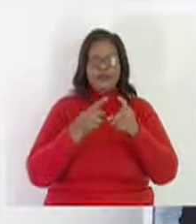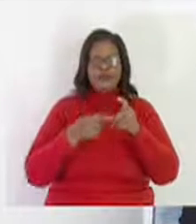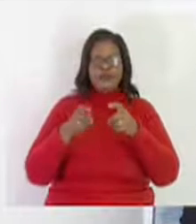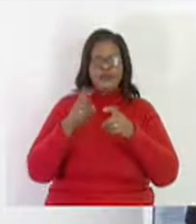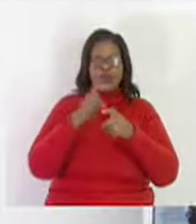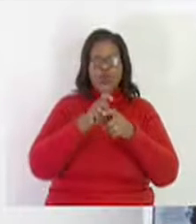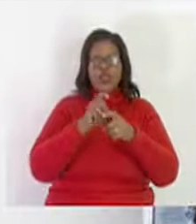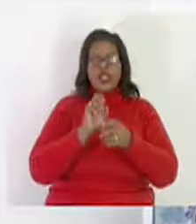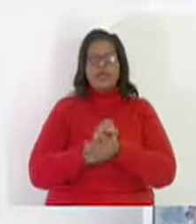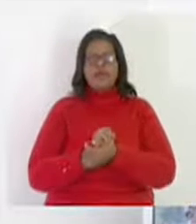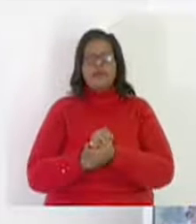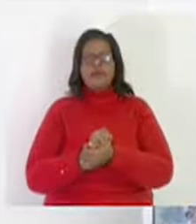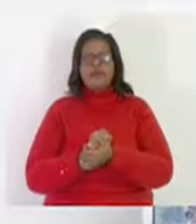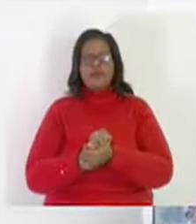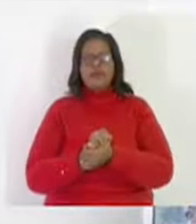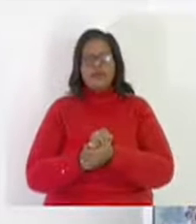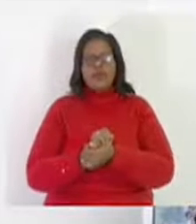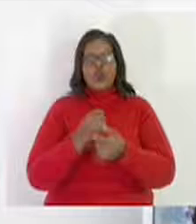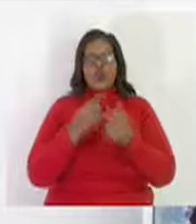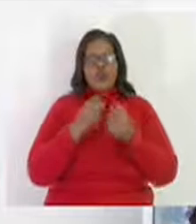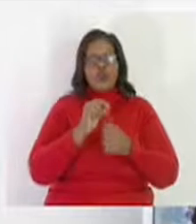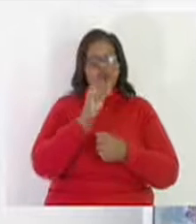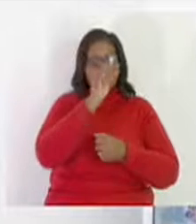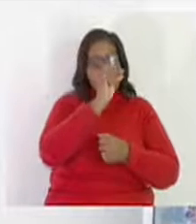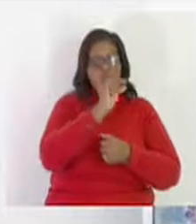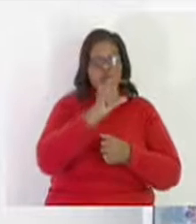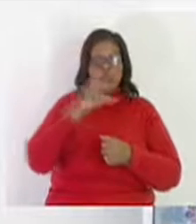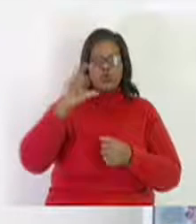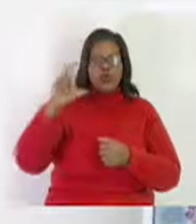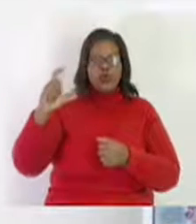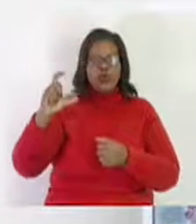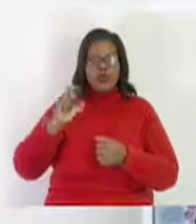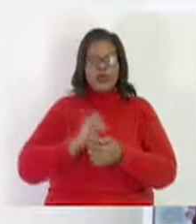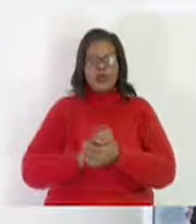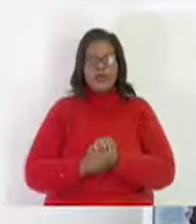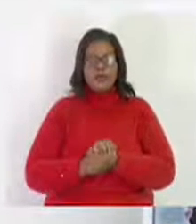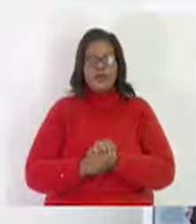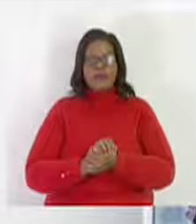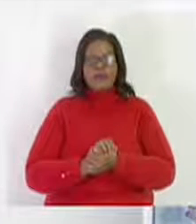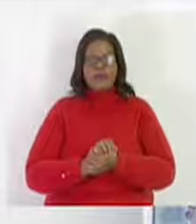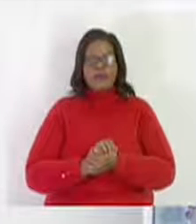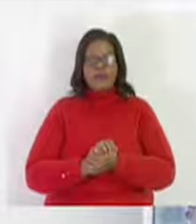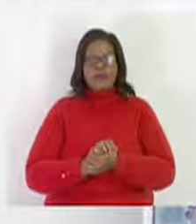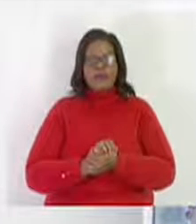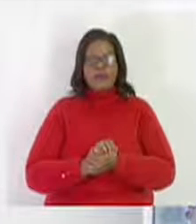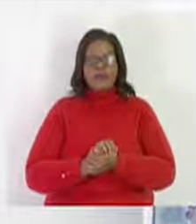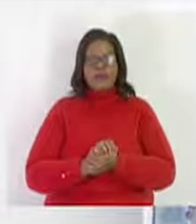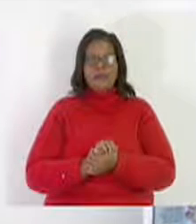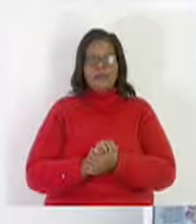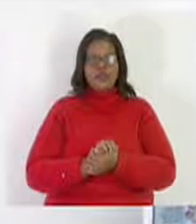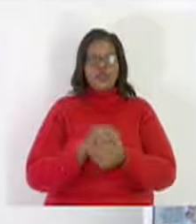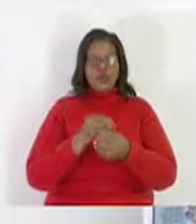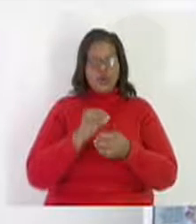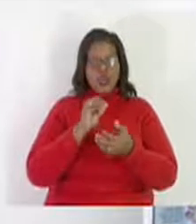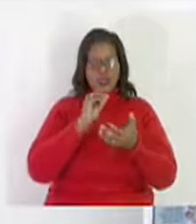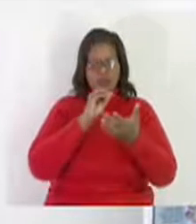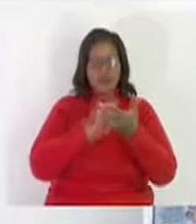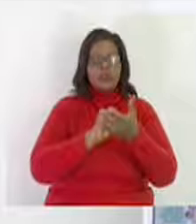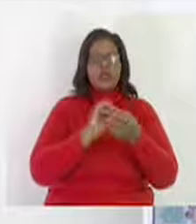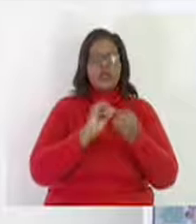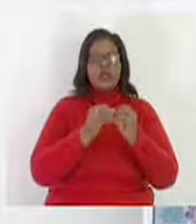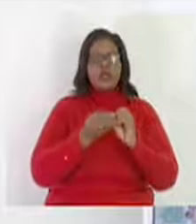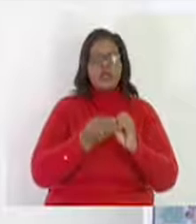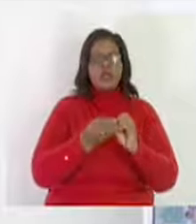order, maybe from the smallest to the biggest. Let me just give 4 numbers here. I'll start